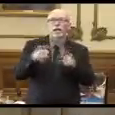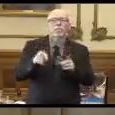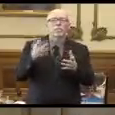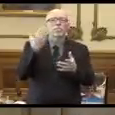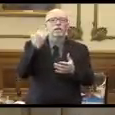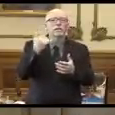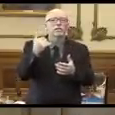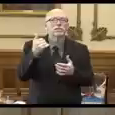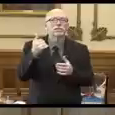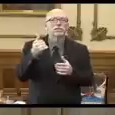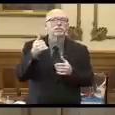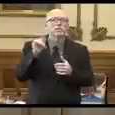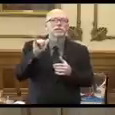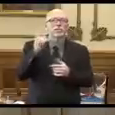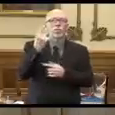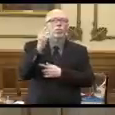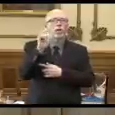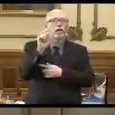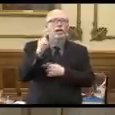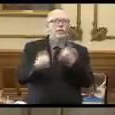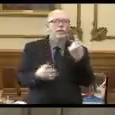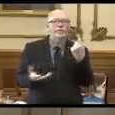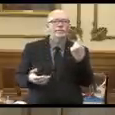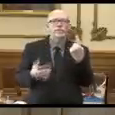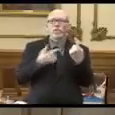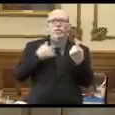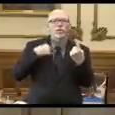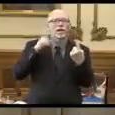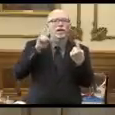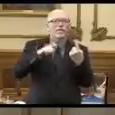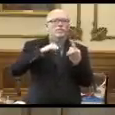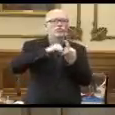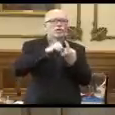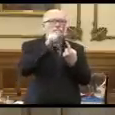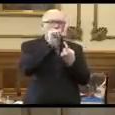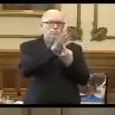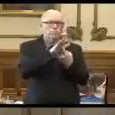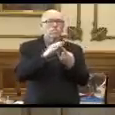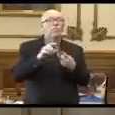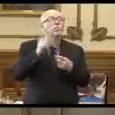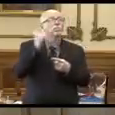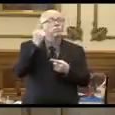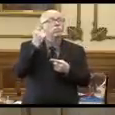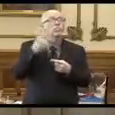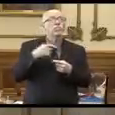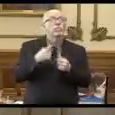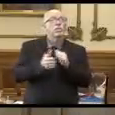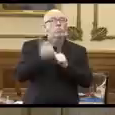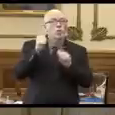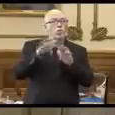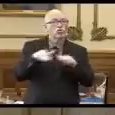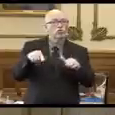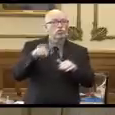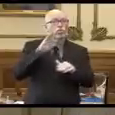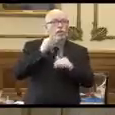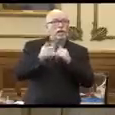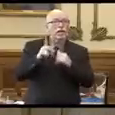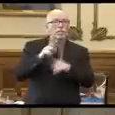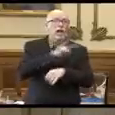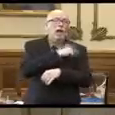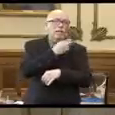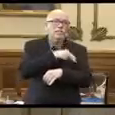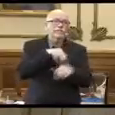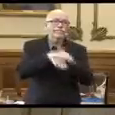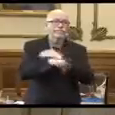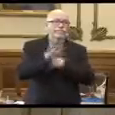because that being only one case, obviously we have to really protect that. I will tell you that most of these children will end up hospitalized